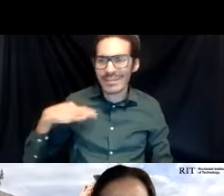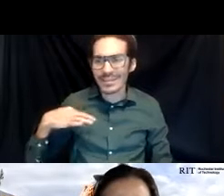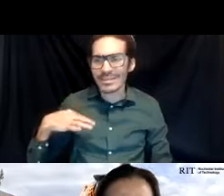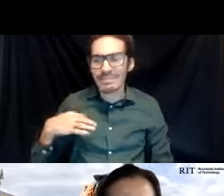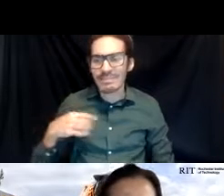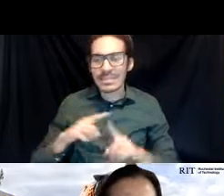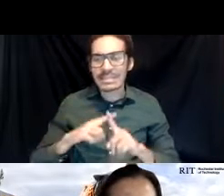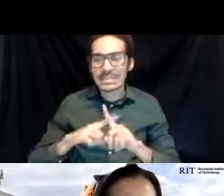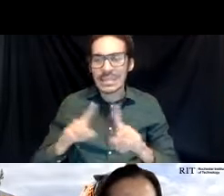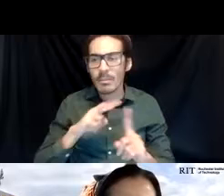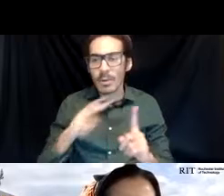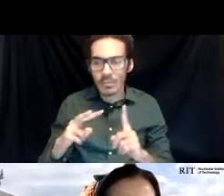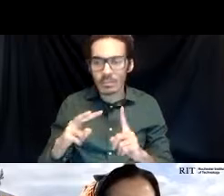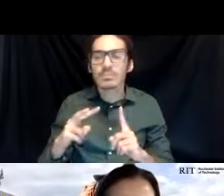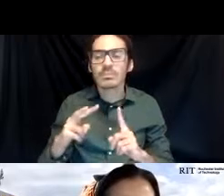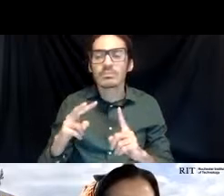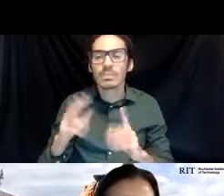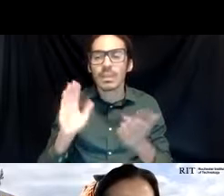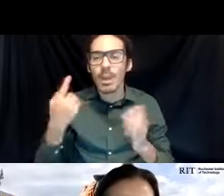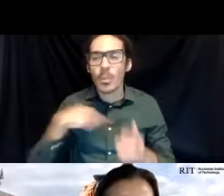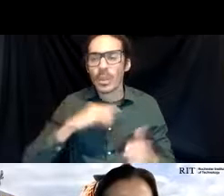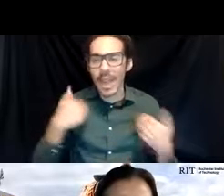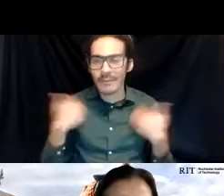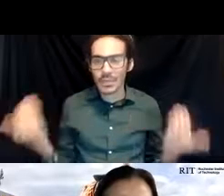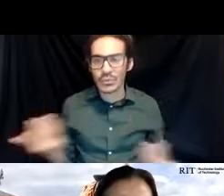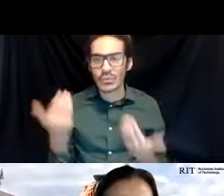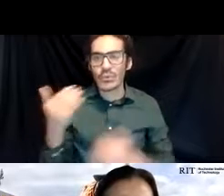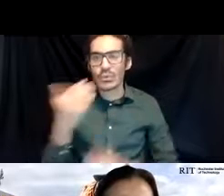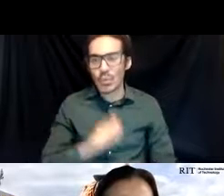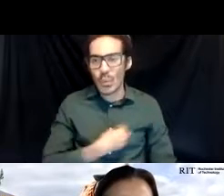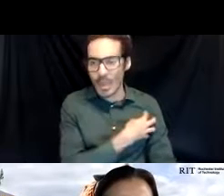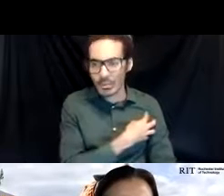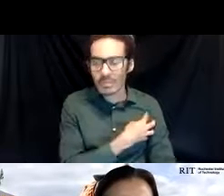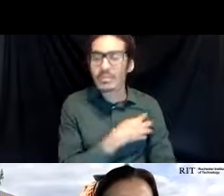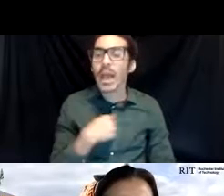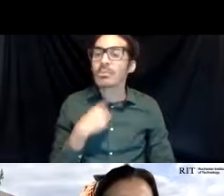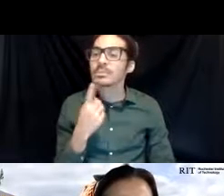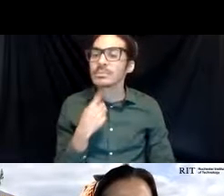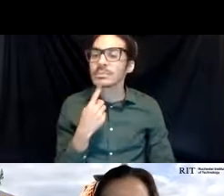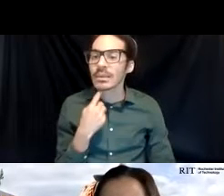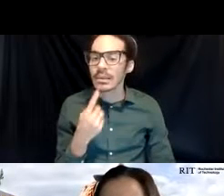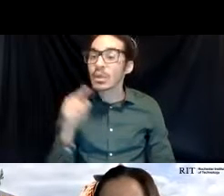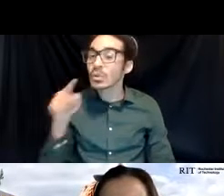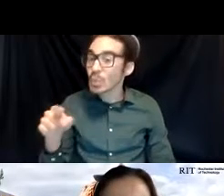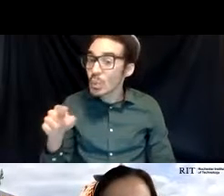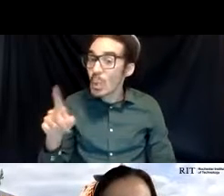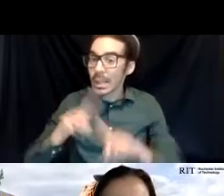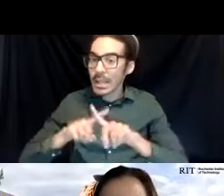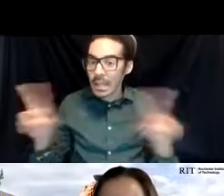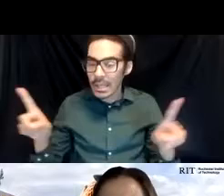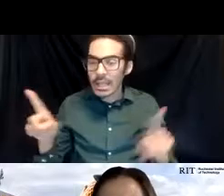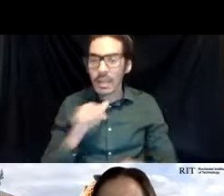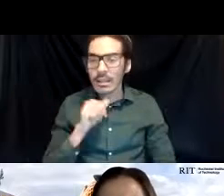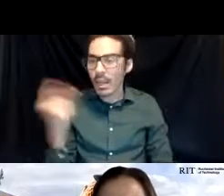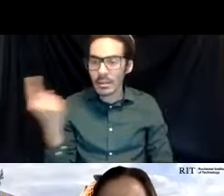different perspective than we have in Croatia. So I would say that you being different is not something